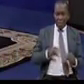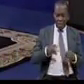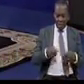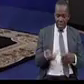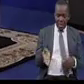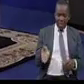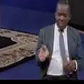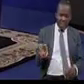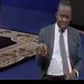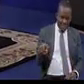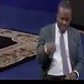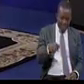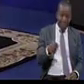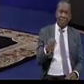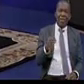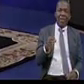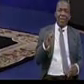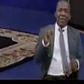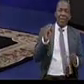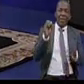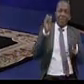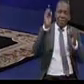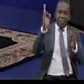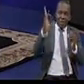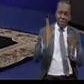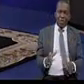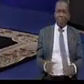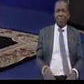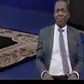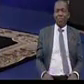After that, I only did